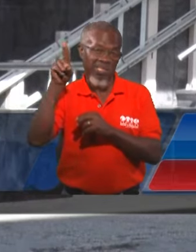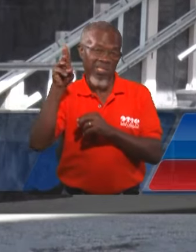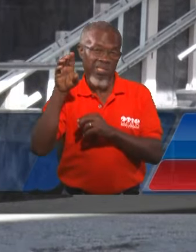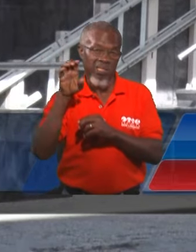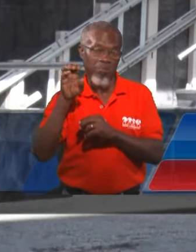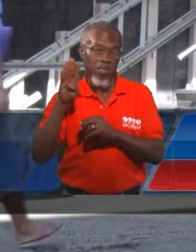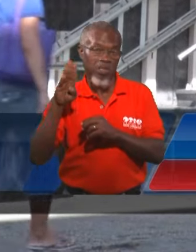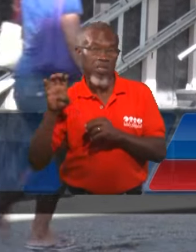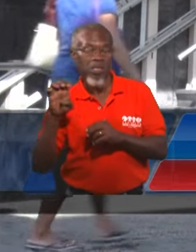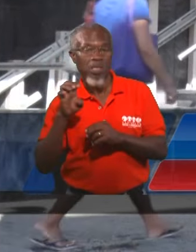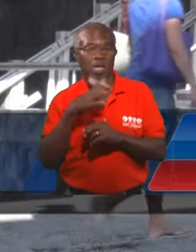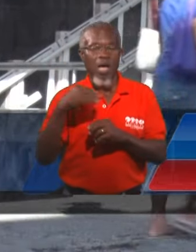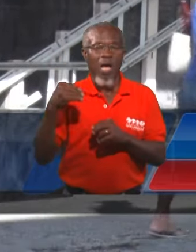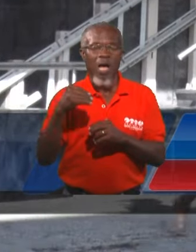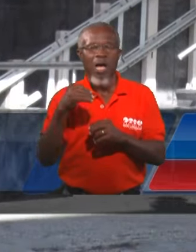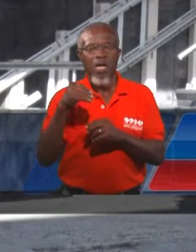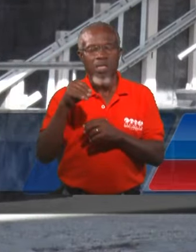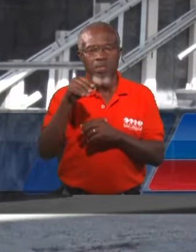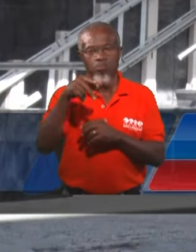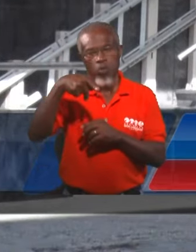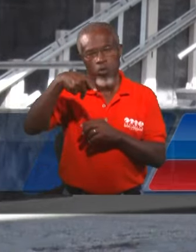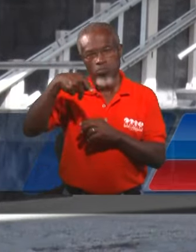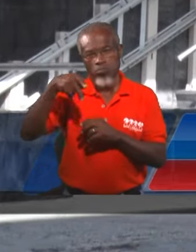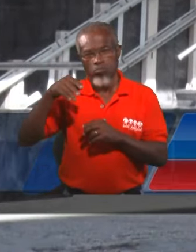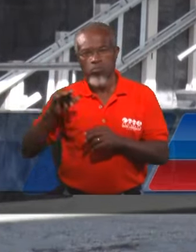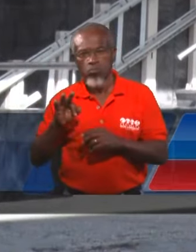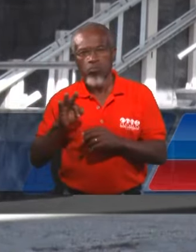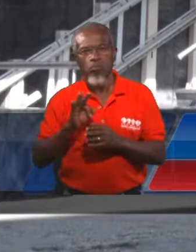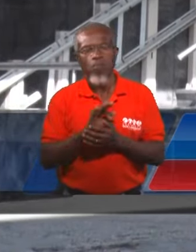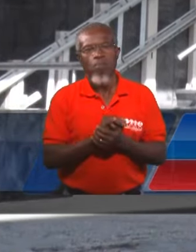Regional Corporation. Both corporations are controlled by